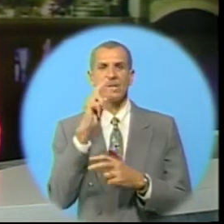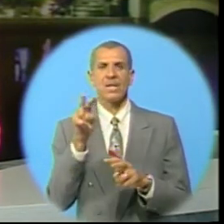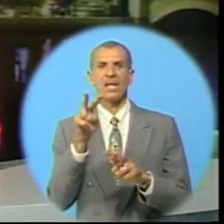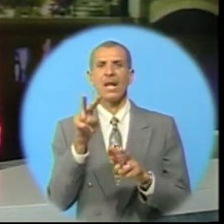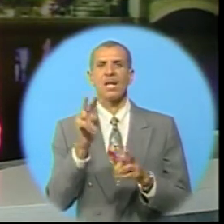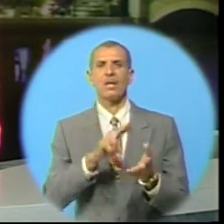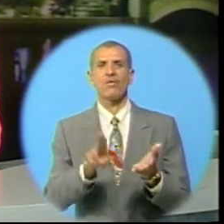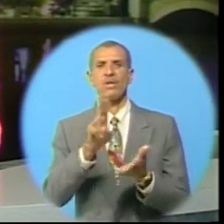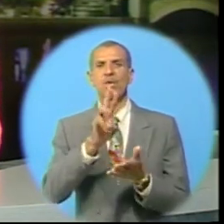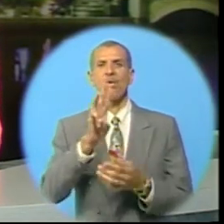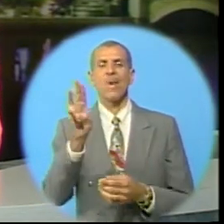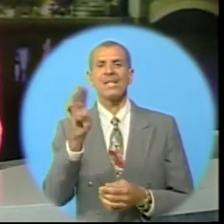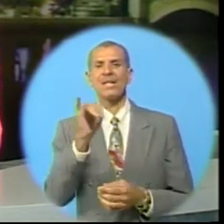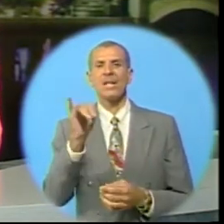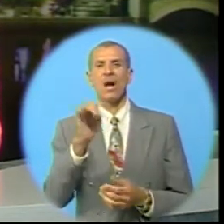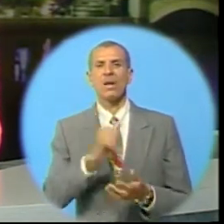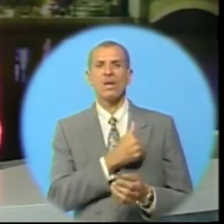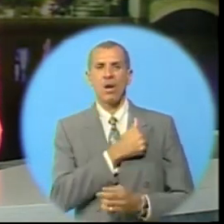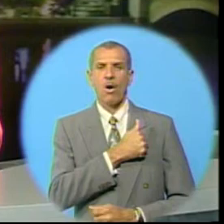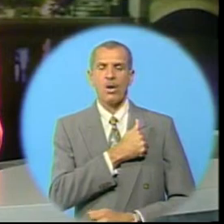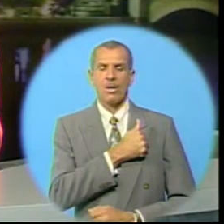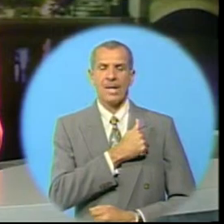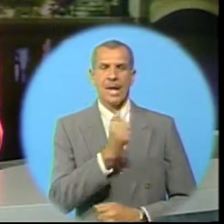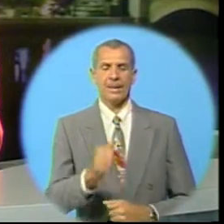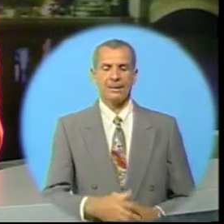University of Western Ontario in Canada.